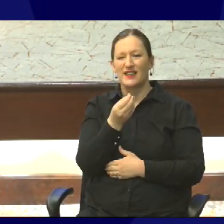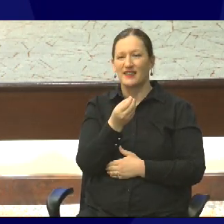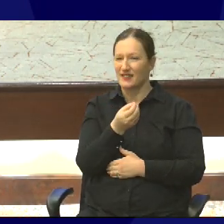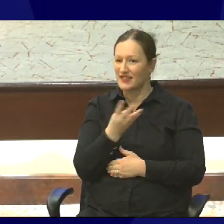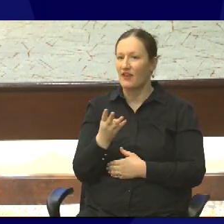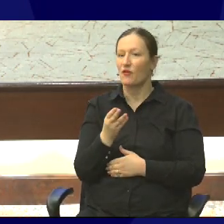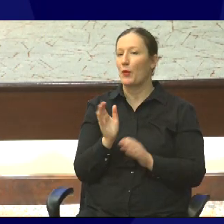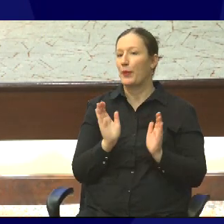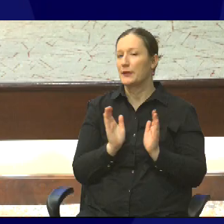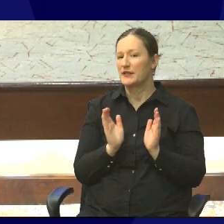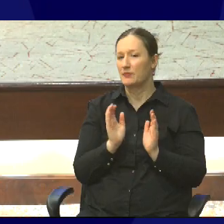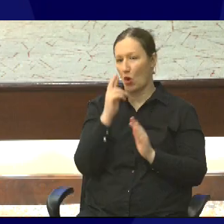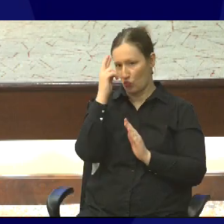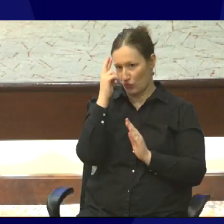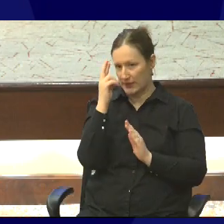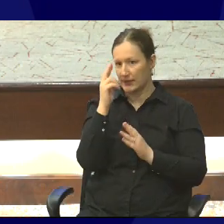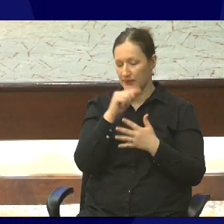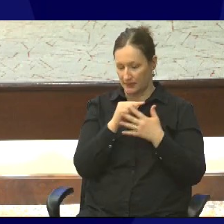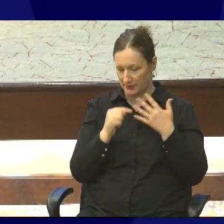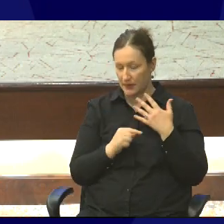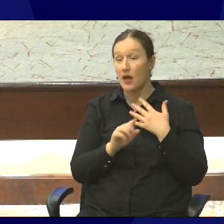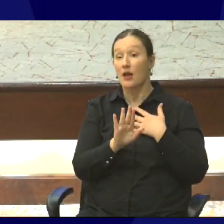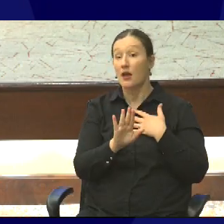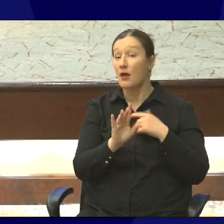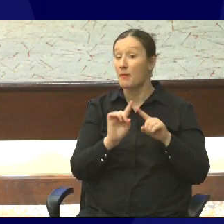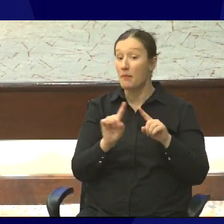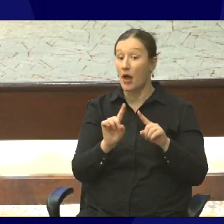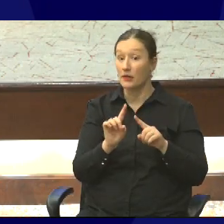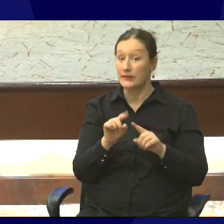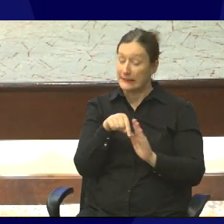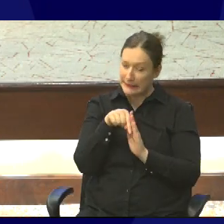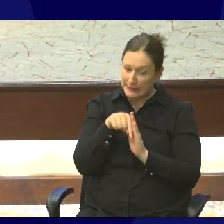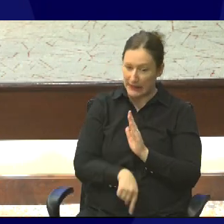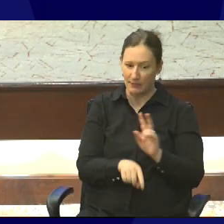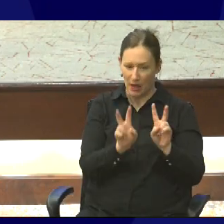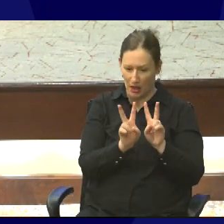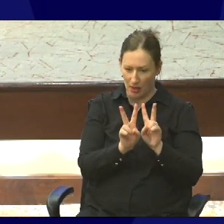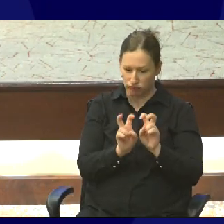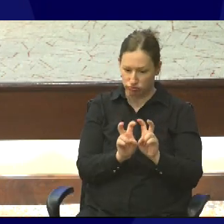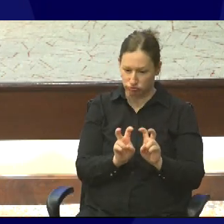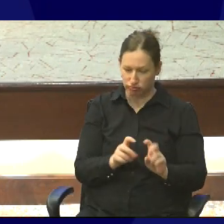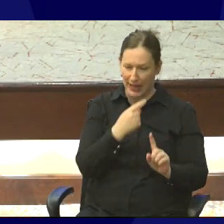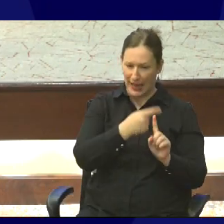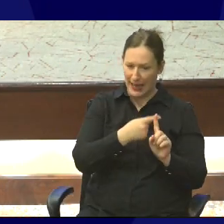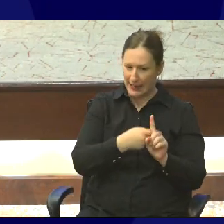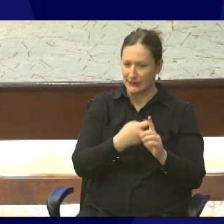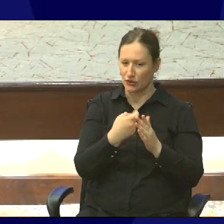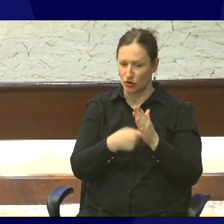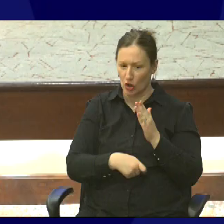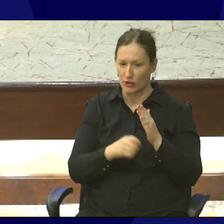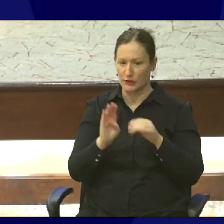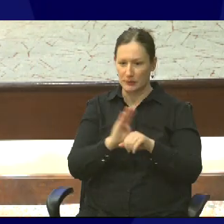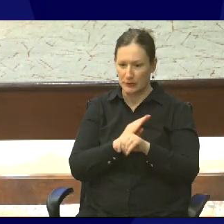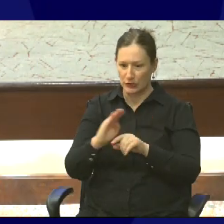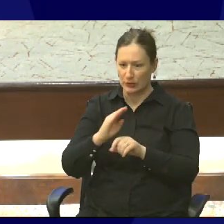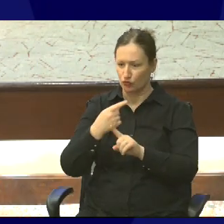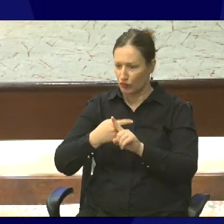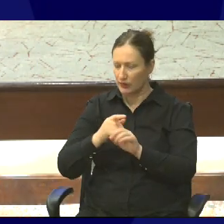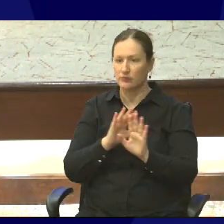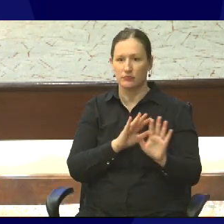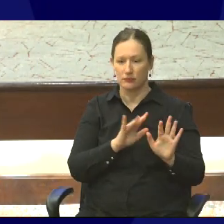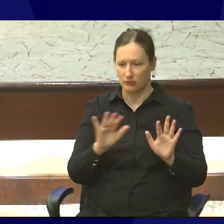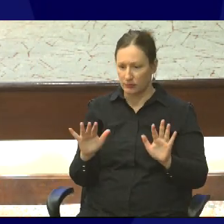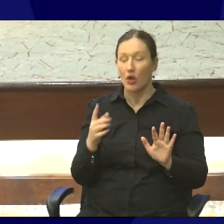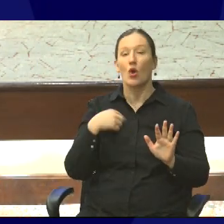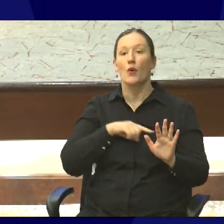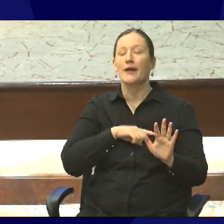things. But an analysis of a deep dive into the leases and the rates and charges of the airport really helped bring to